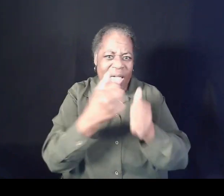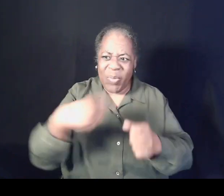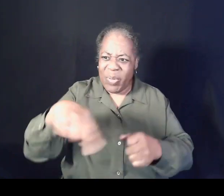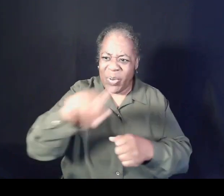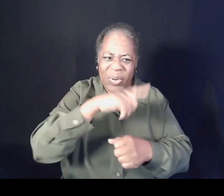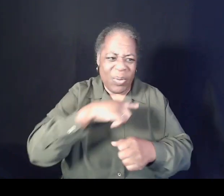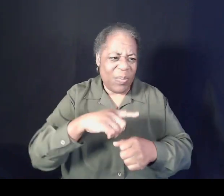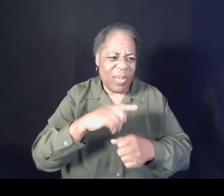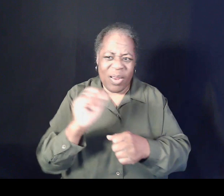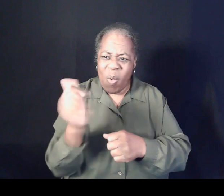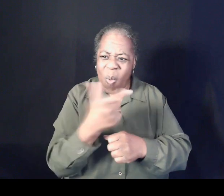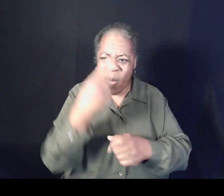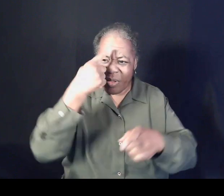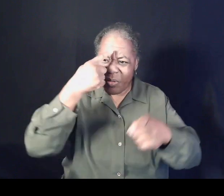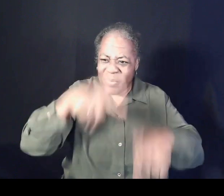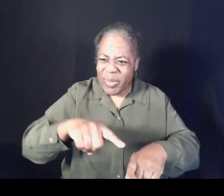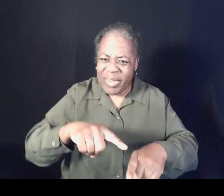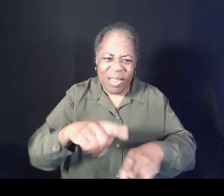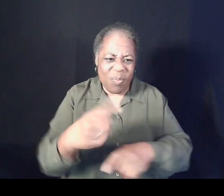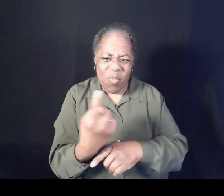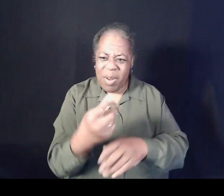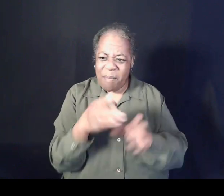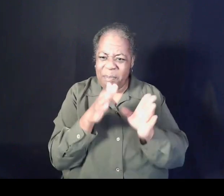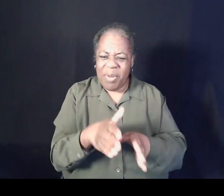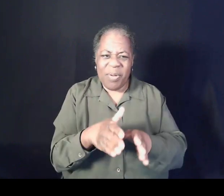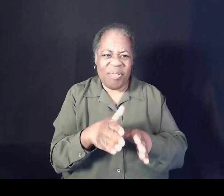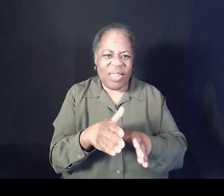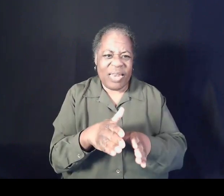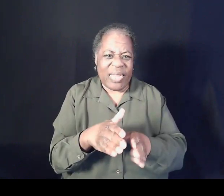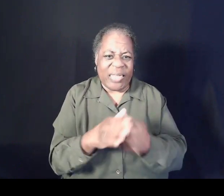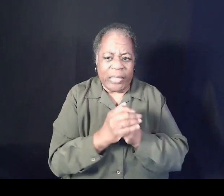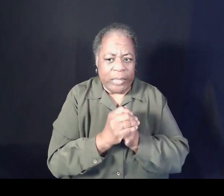ever really agree on anyone? And is this going to get ugly?